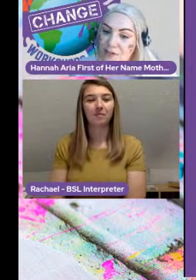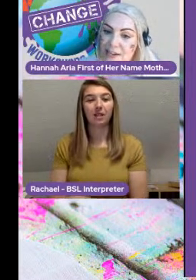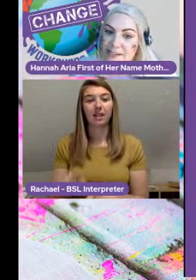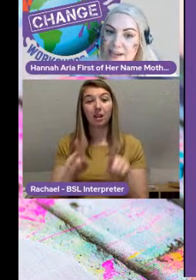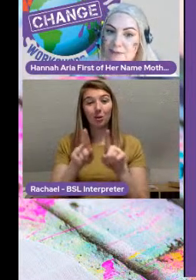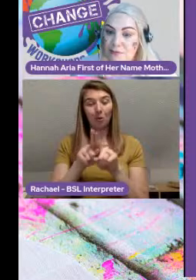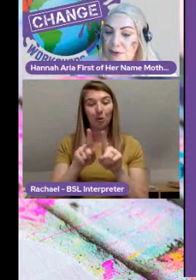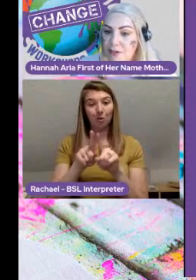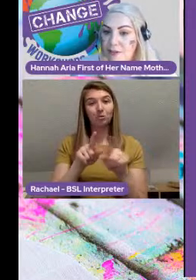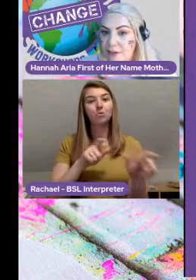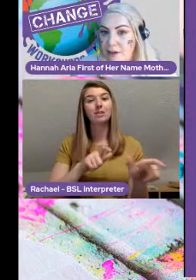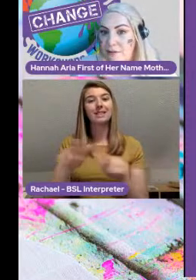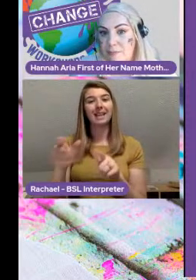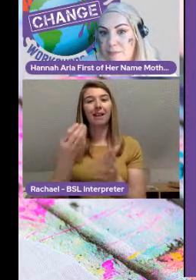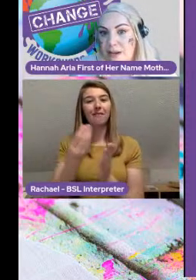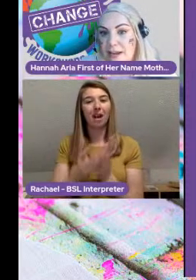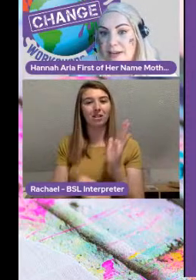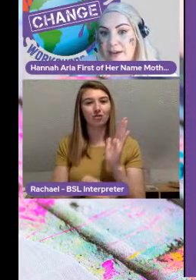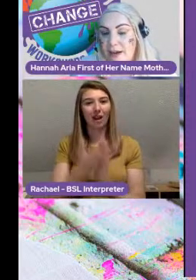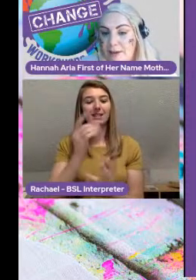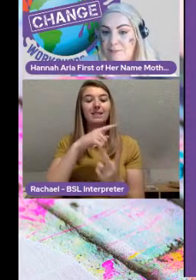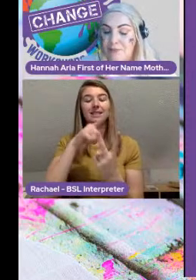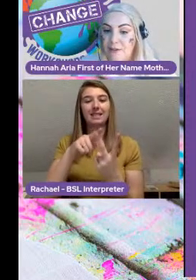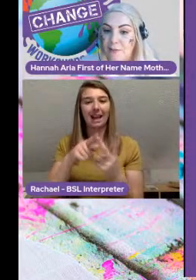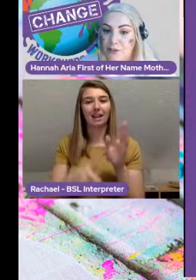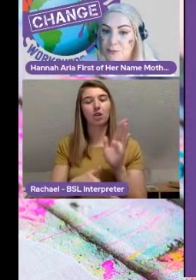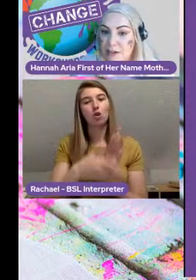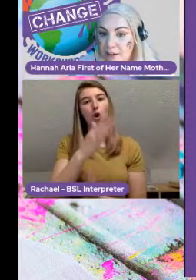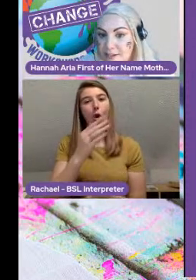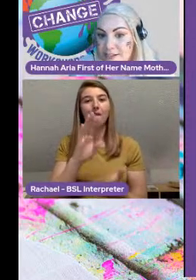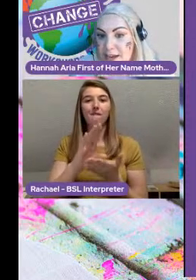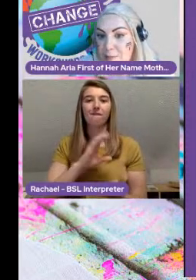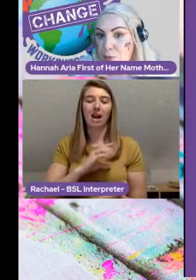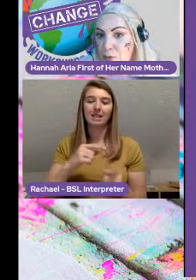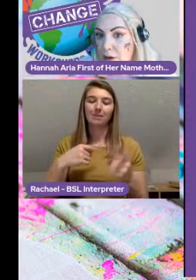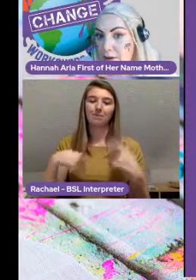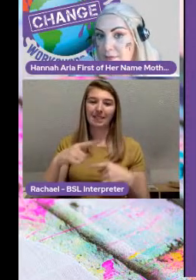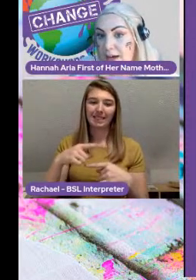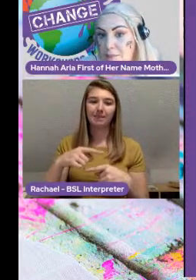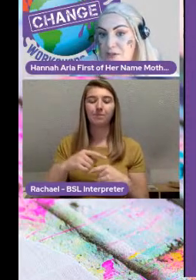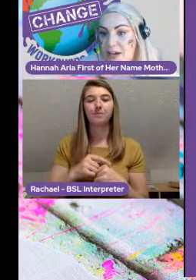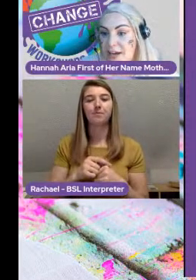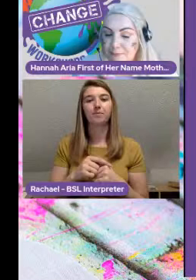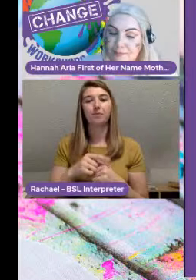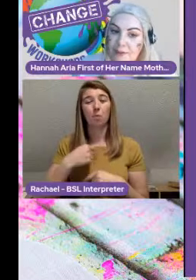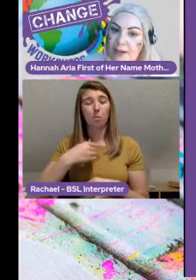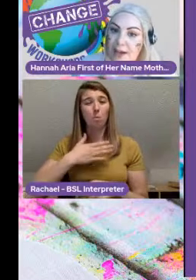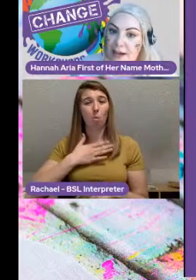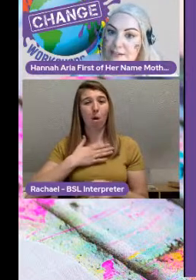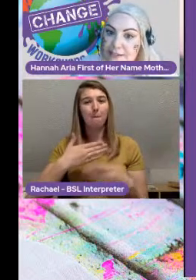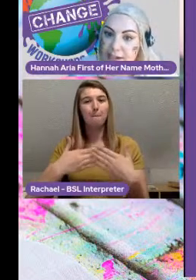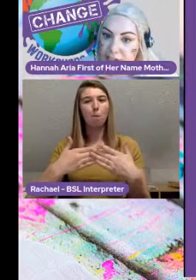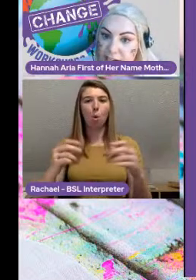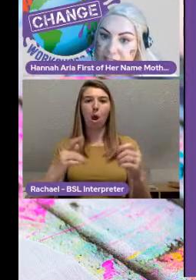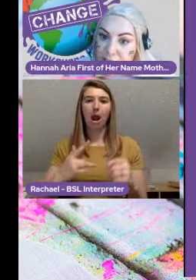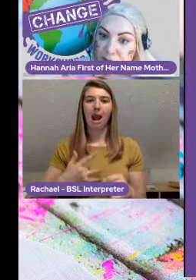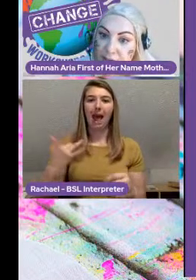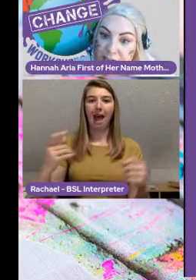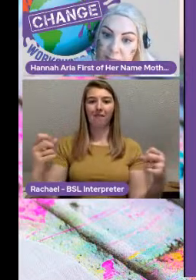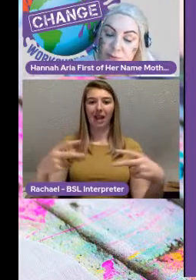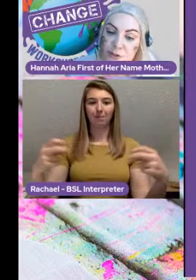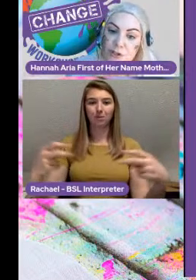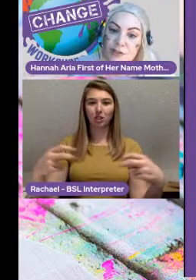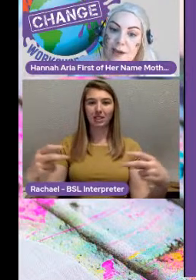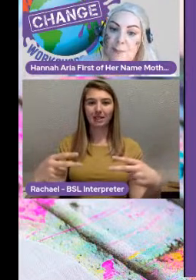still fundraising. We've got another GoFundMe link because we'd like to get more live captioning. And stage techs